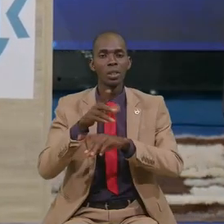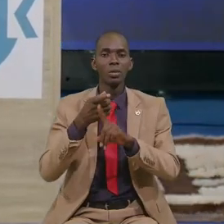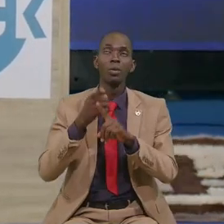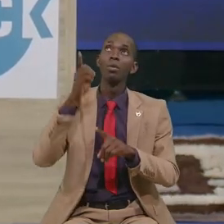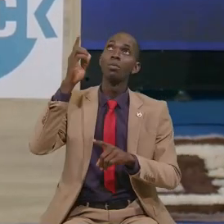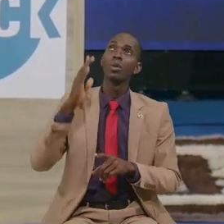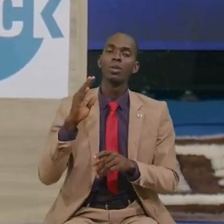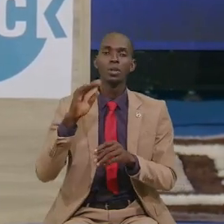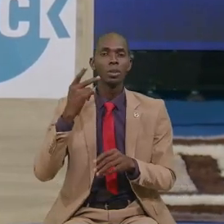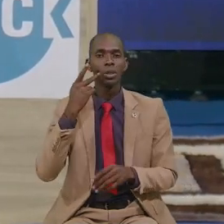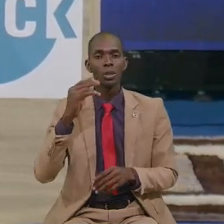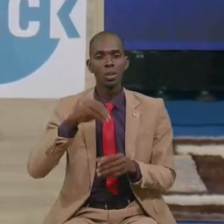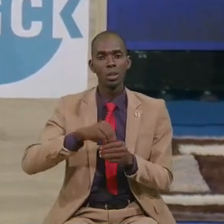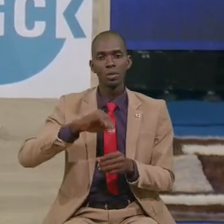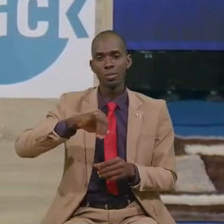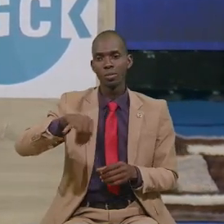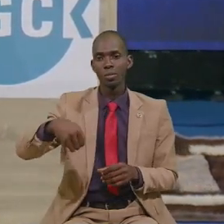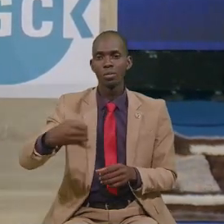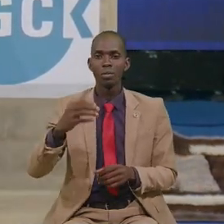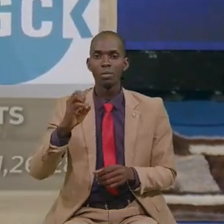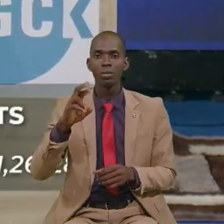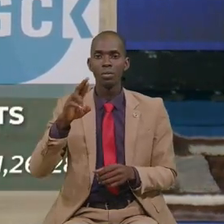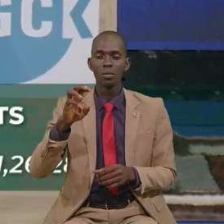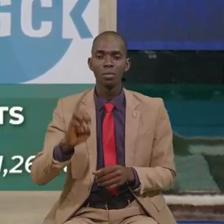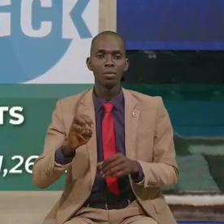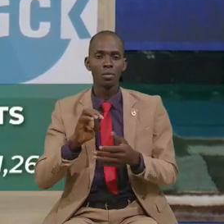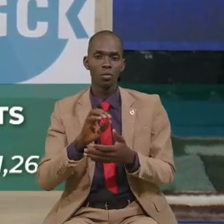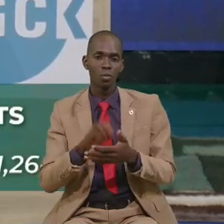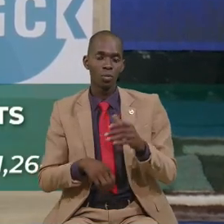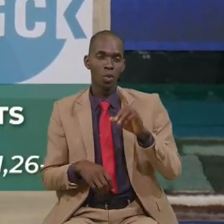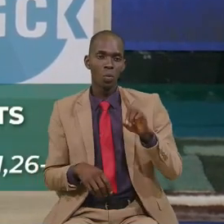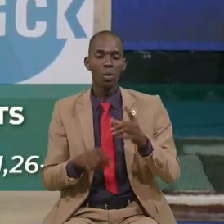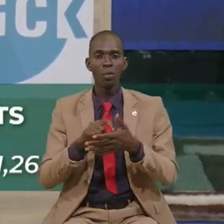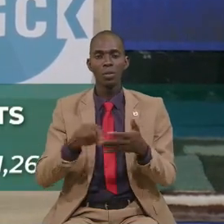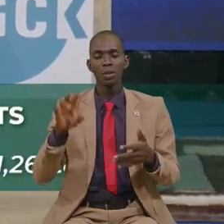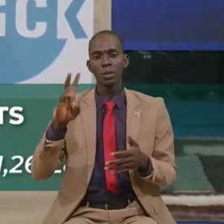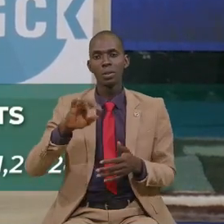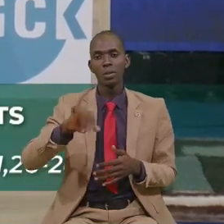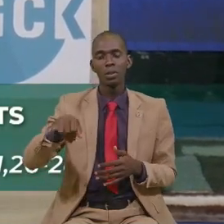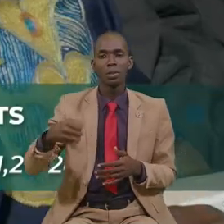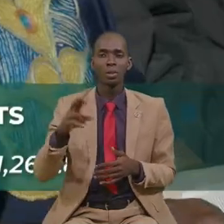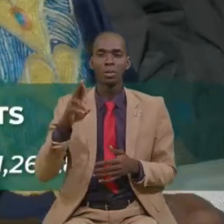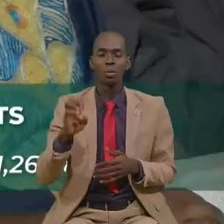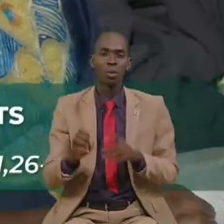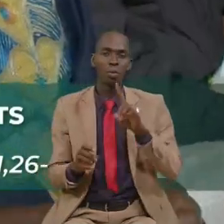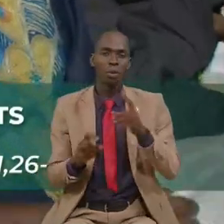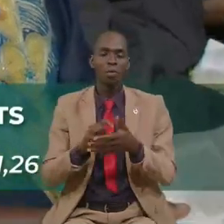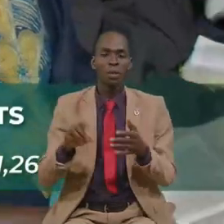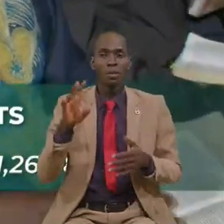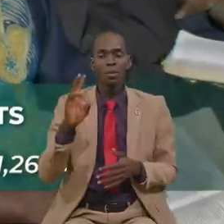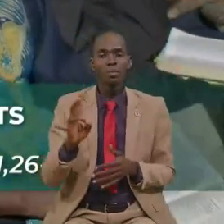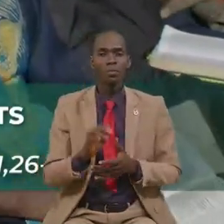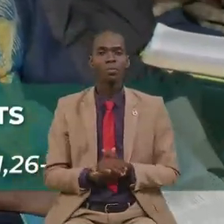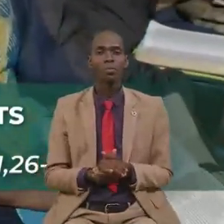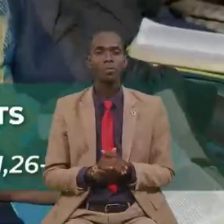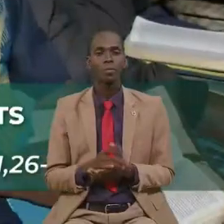Jeremiah chapter 1, I'm reading from verse 7. In Jeremiah chapter 1, verse 7, but the Lord said